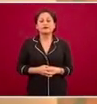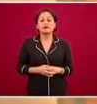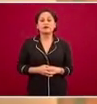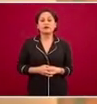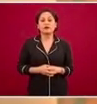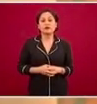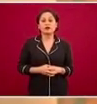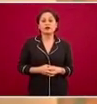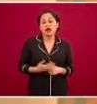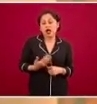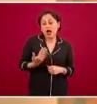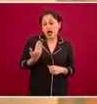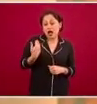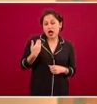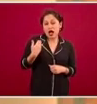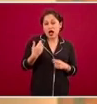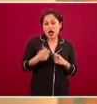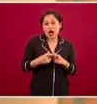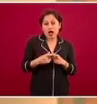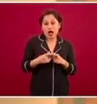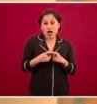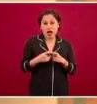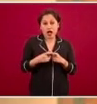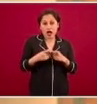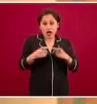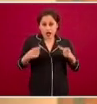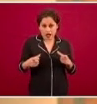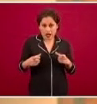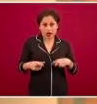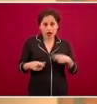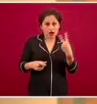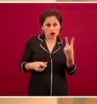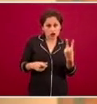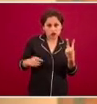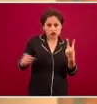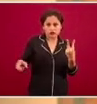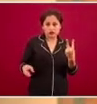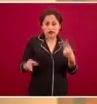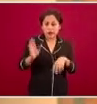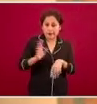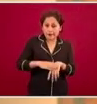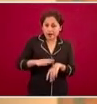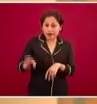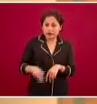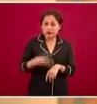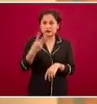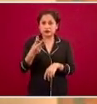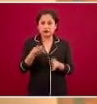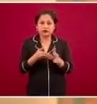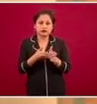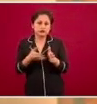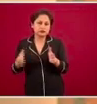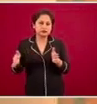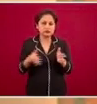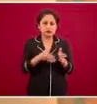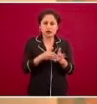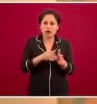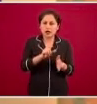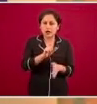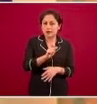I want to put an example. When we had an increase of